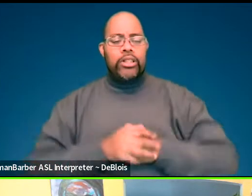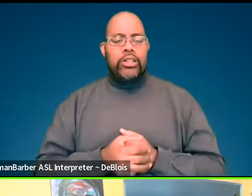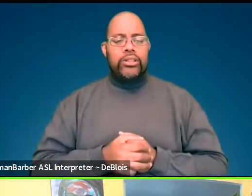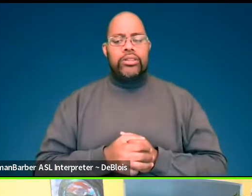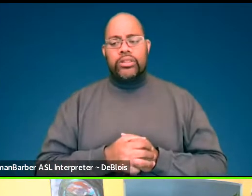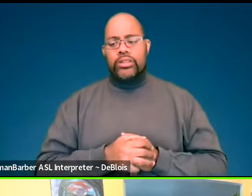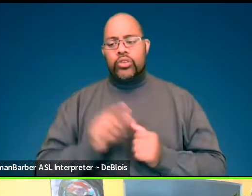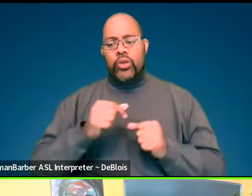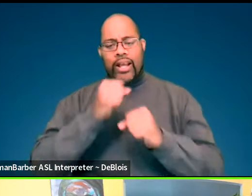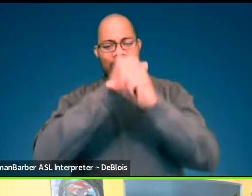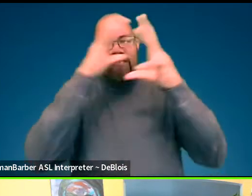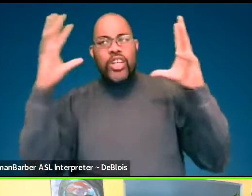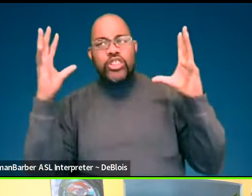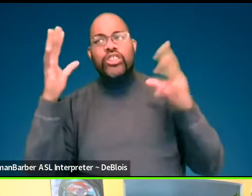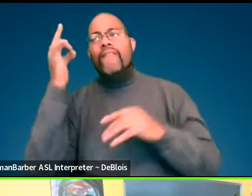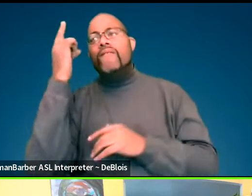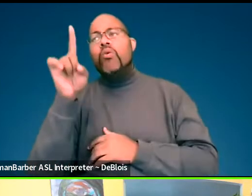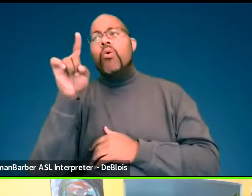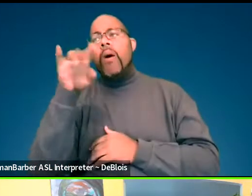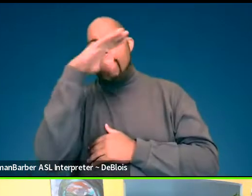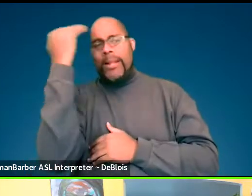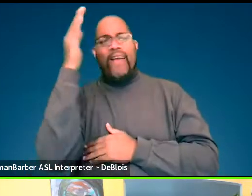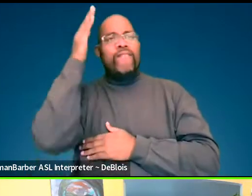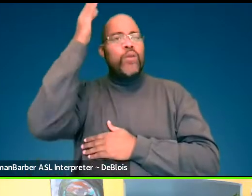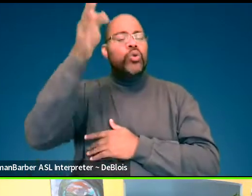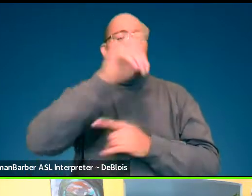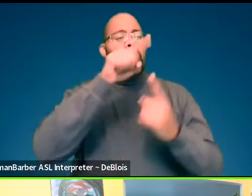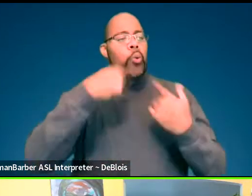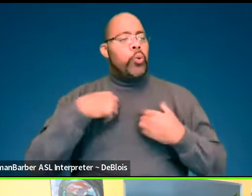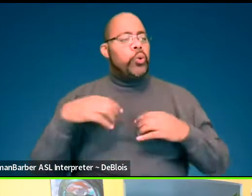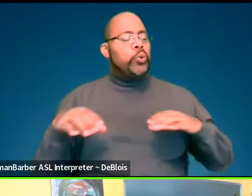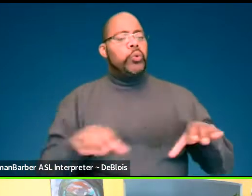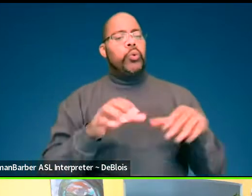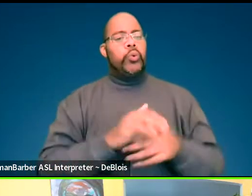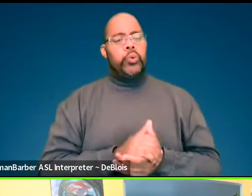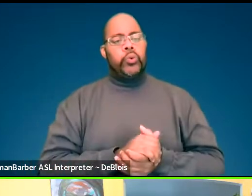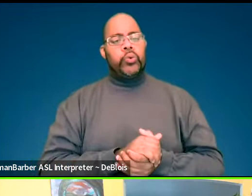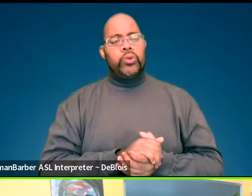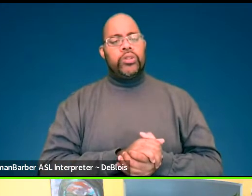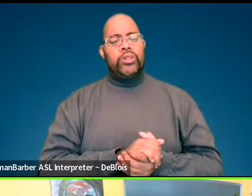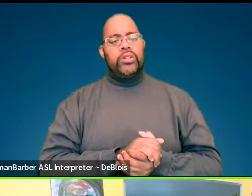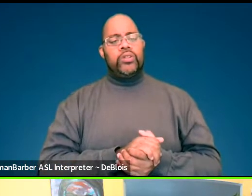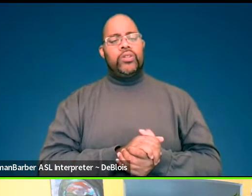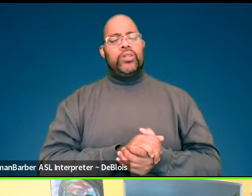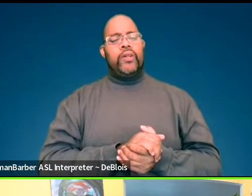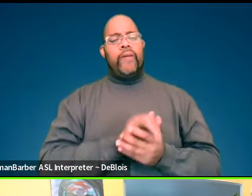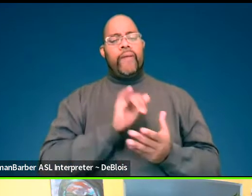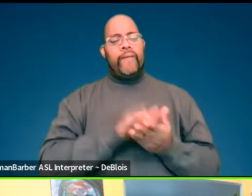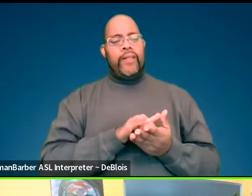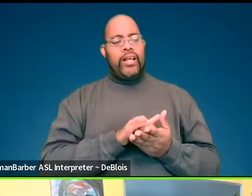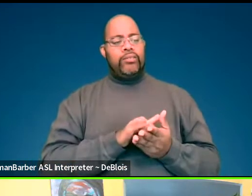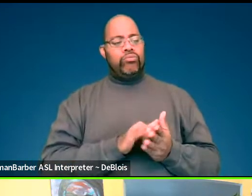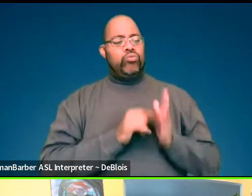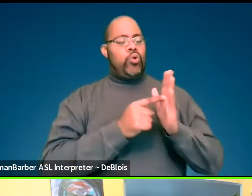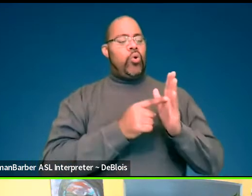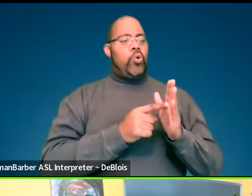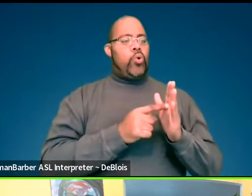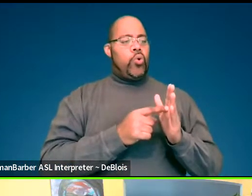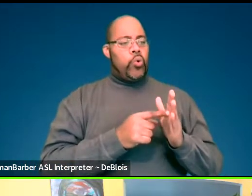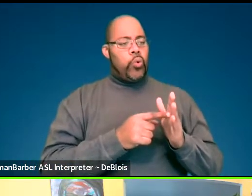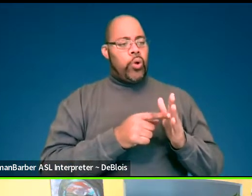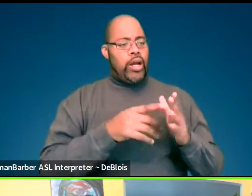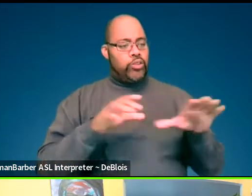of envision for a Black future when we do that manifesting, conjuring, healing